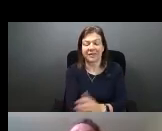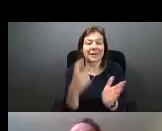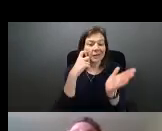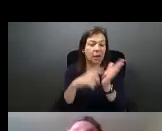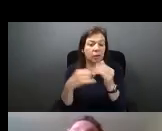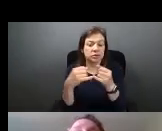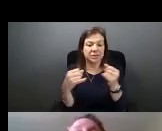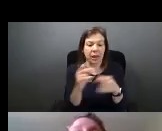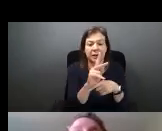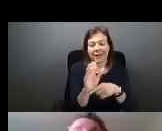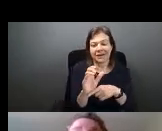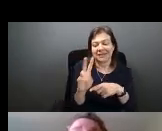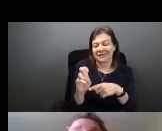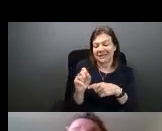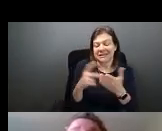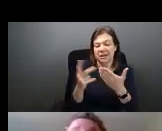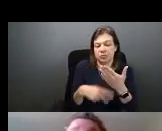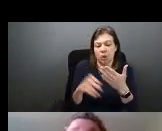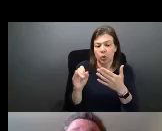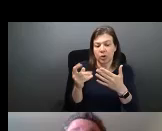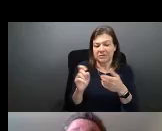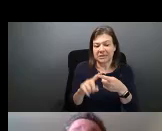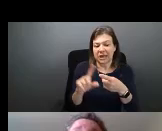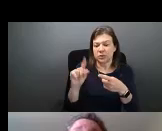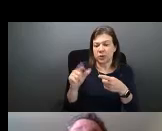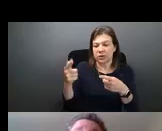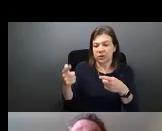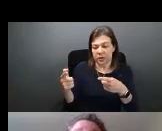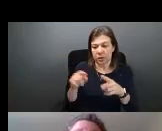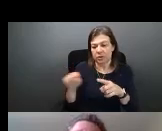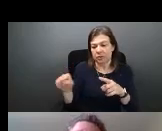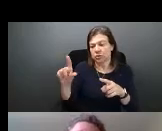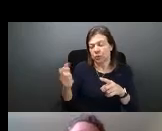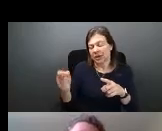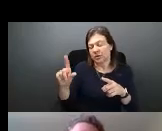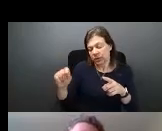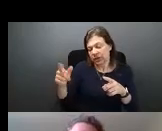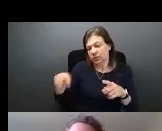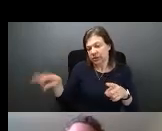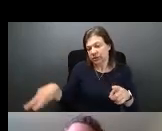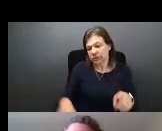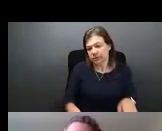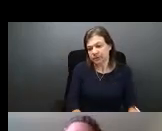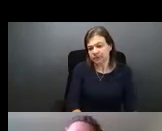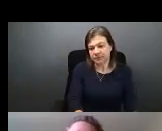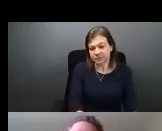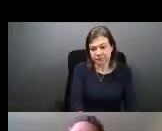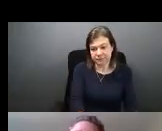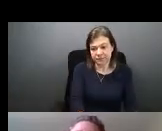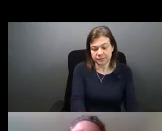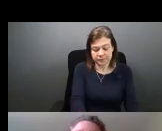Kennedy Center VSA program site 2021 through 2022.